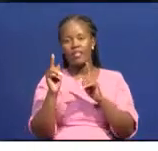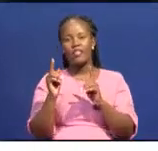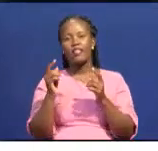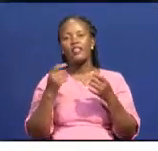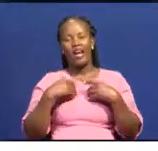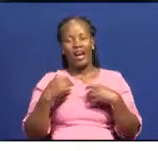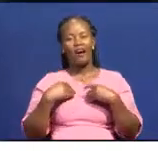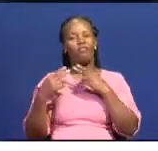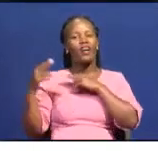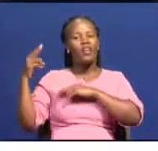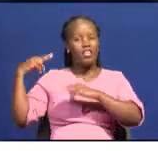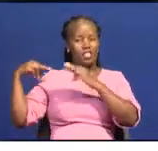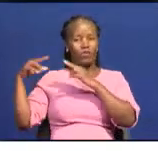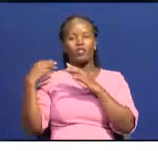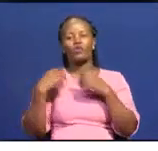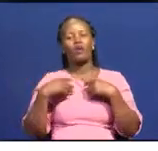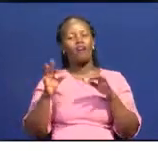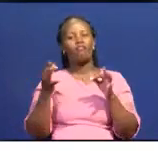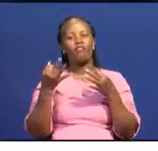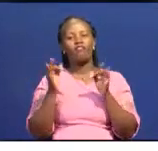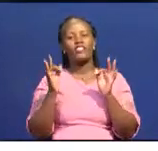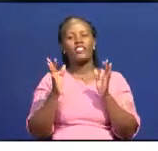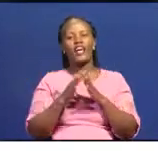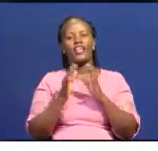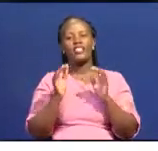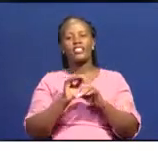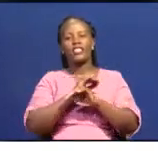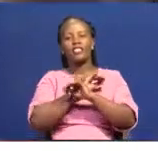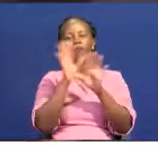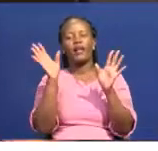their history of conducting free, transparent elections.